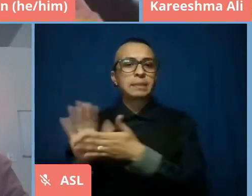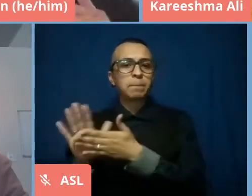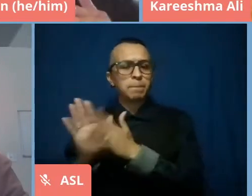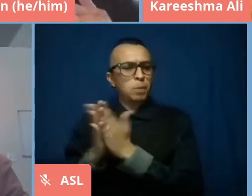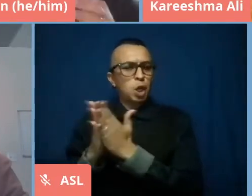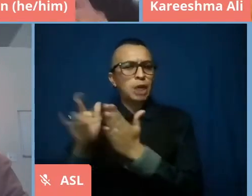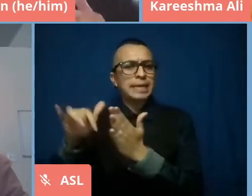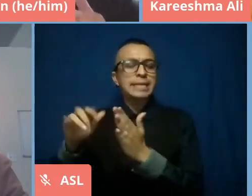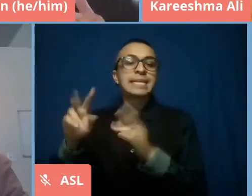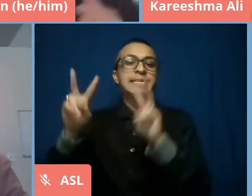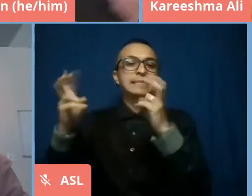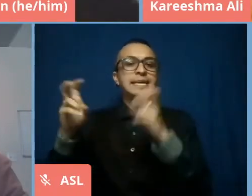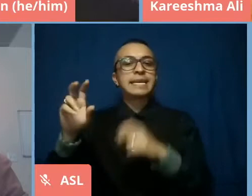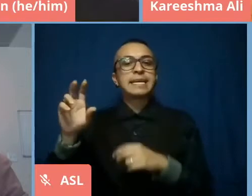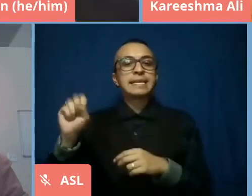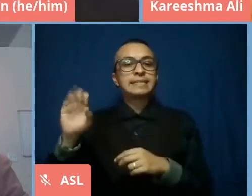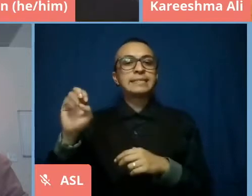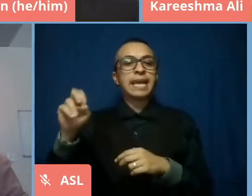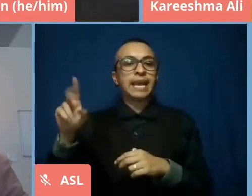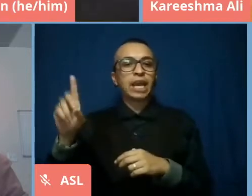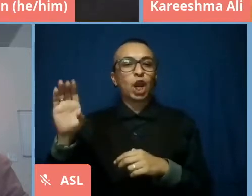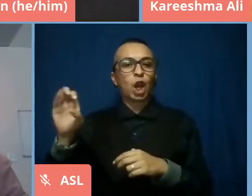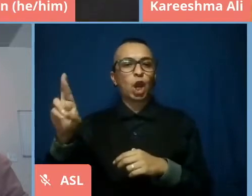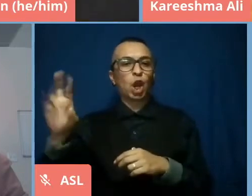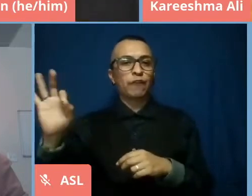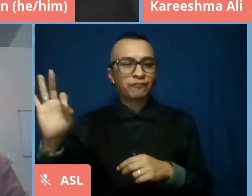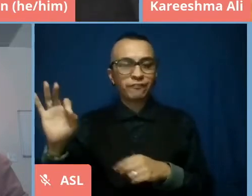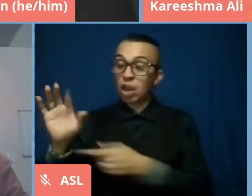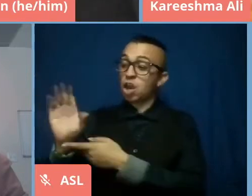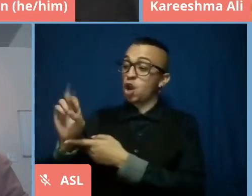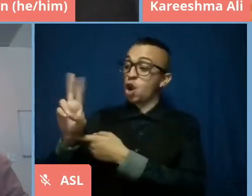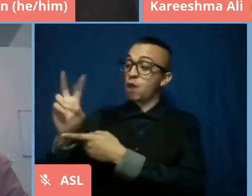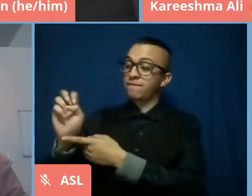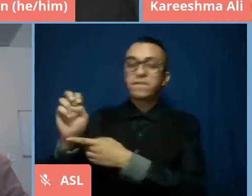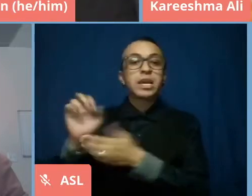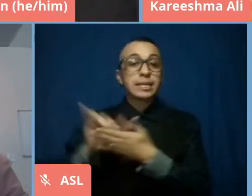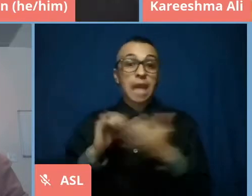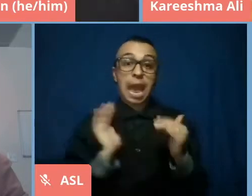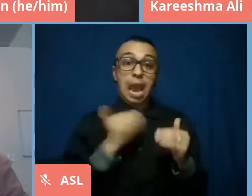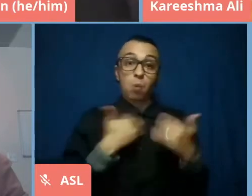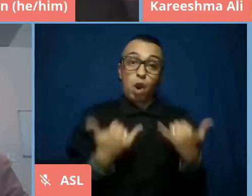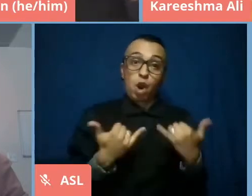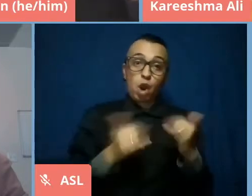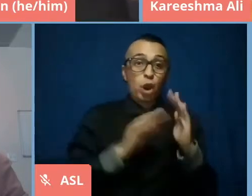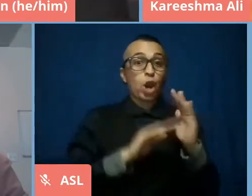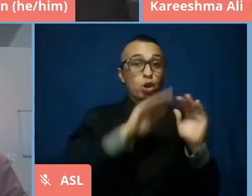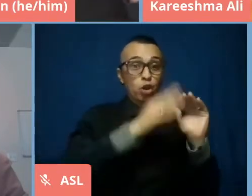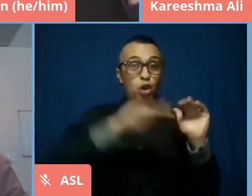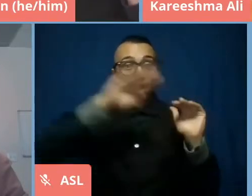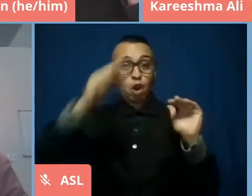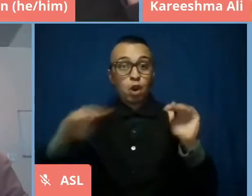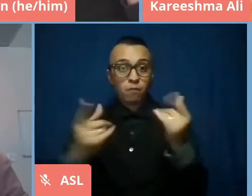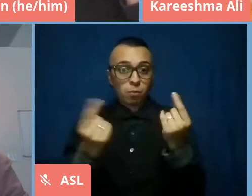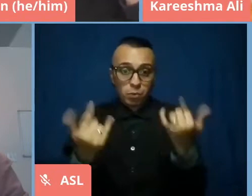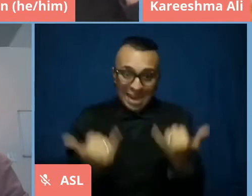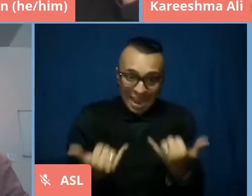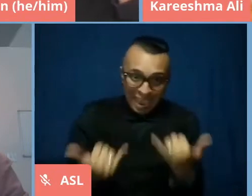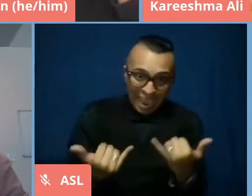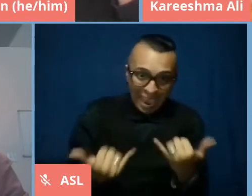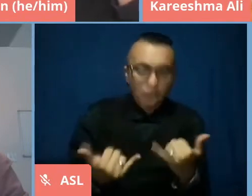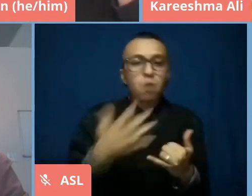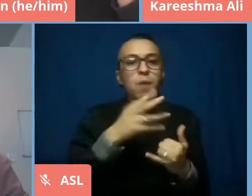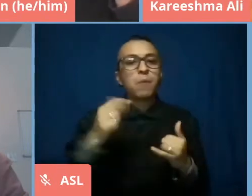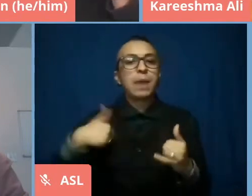there's two curves of innovation. It's the curve that we're currently on as organizations and communities. And then there's